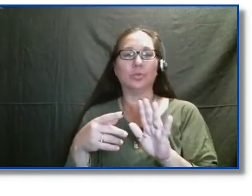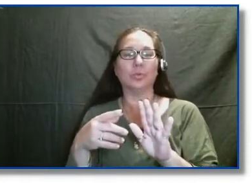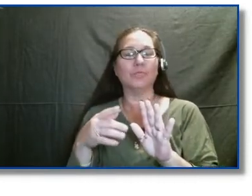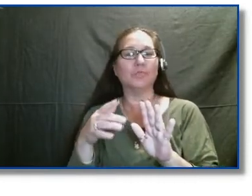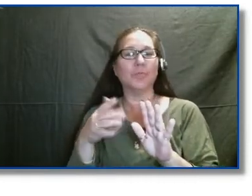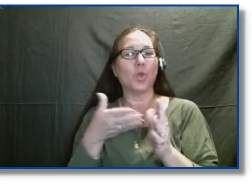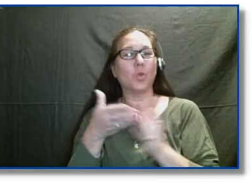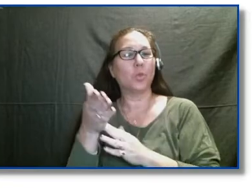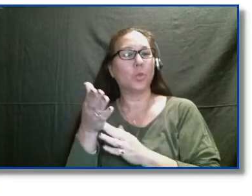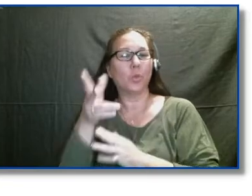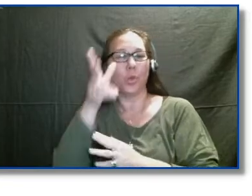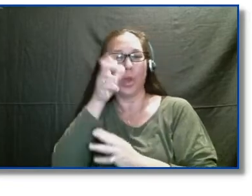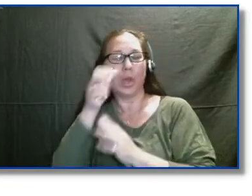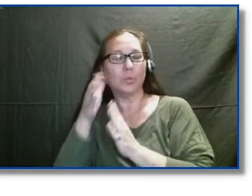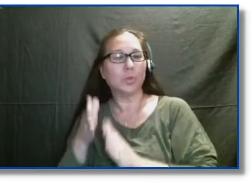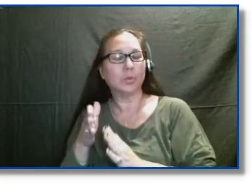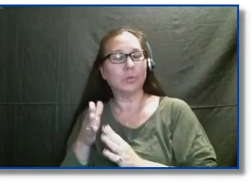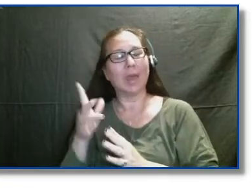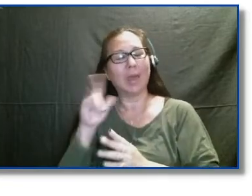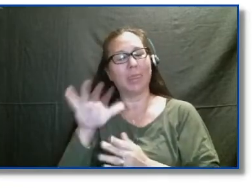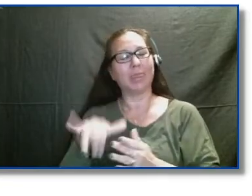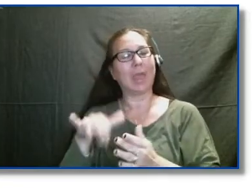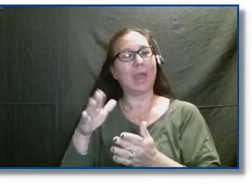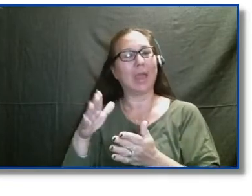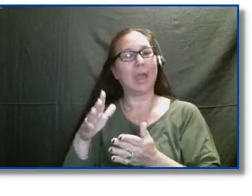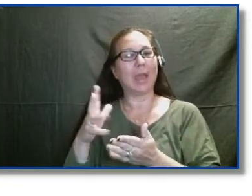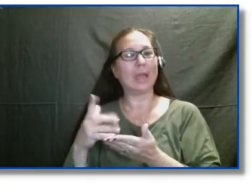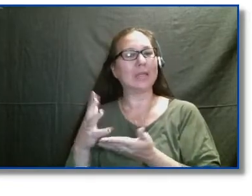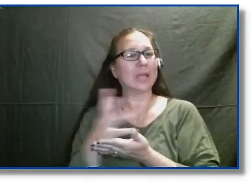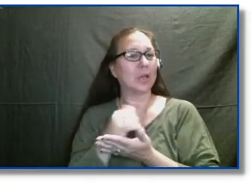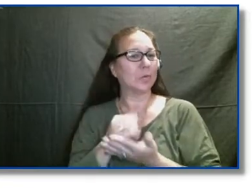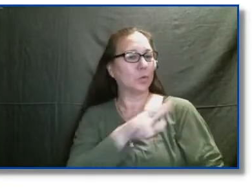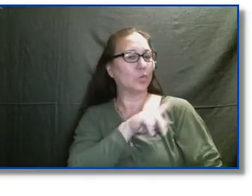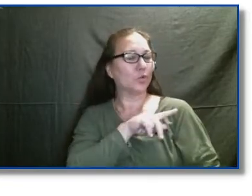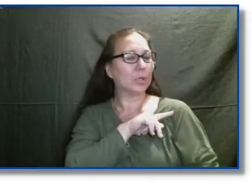collective personality of social movements and